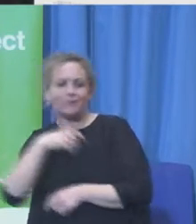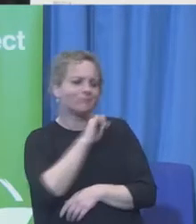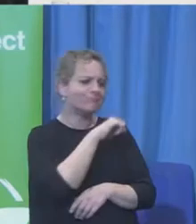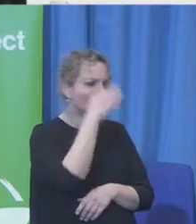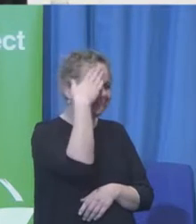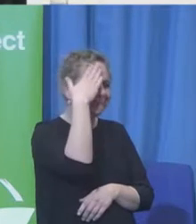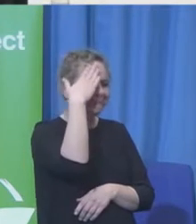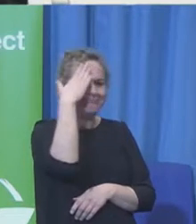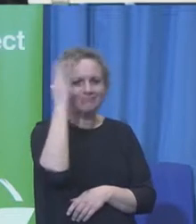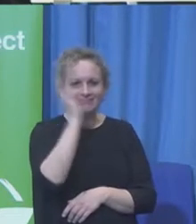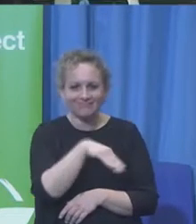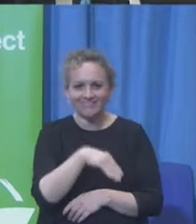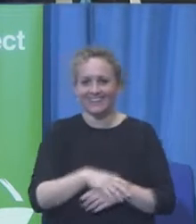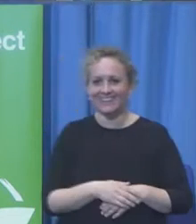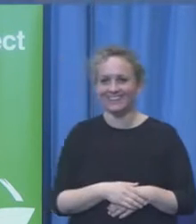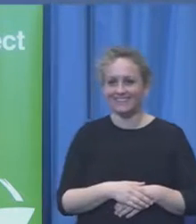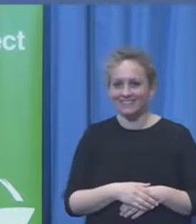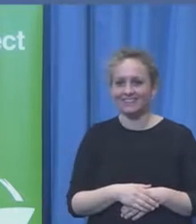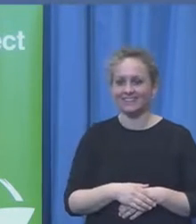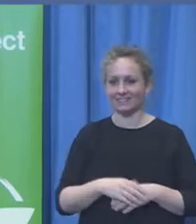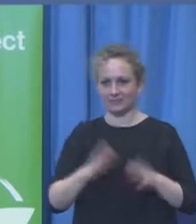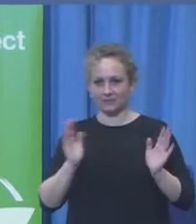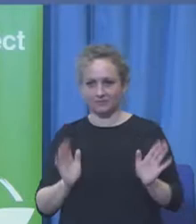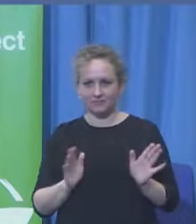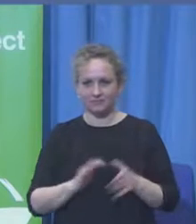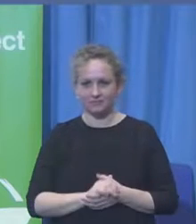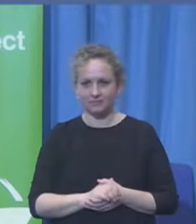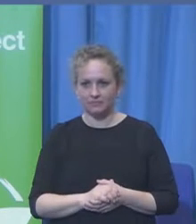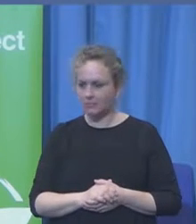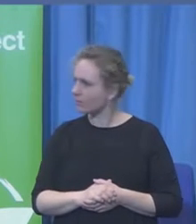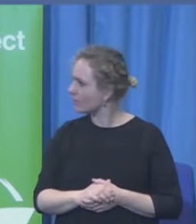How I came in Parliament.